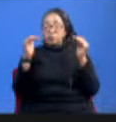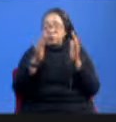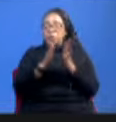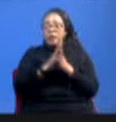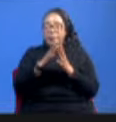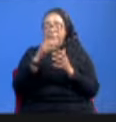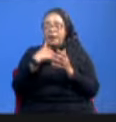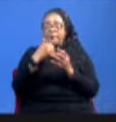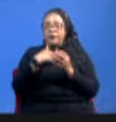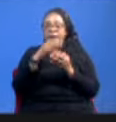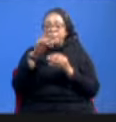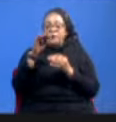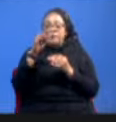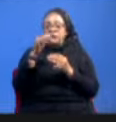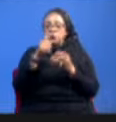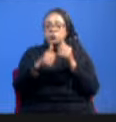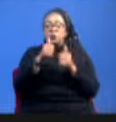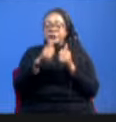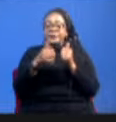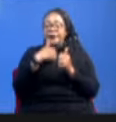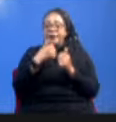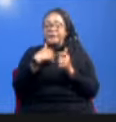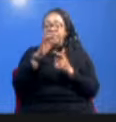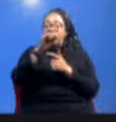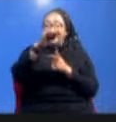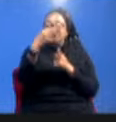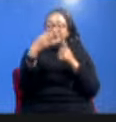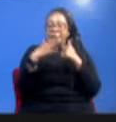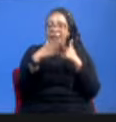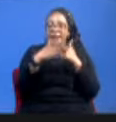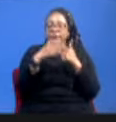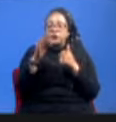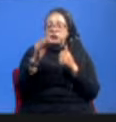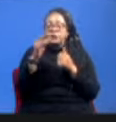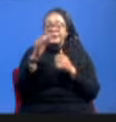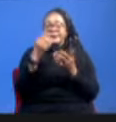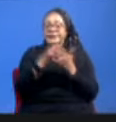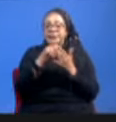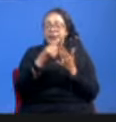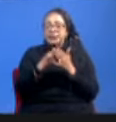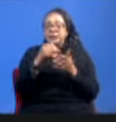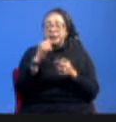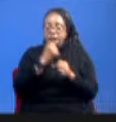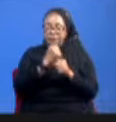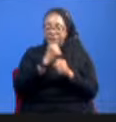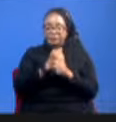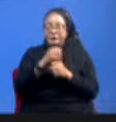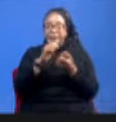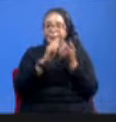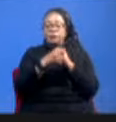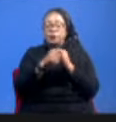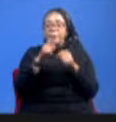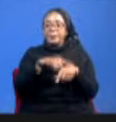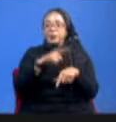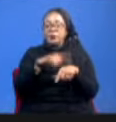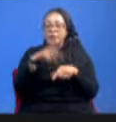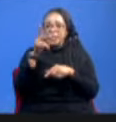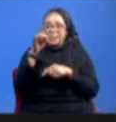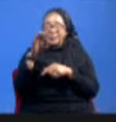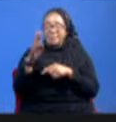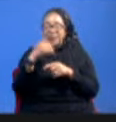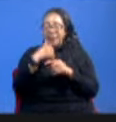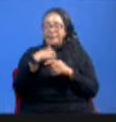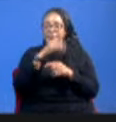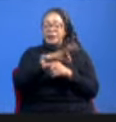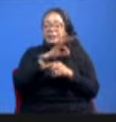profit rose 13.6% to 39.3 billion shillings. During the review period, KCB net interest income grew